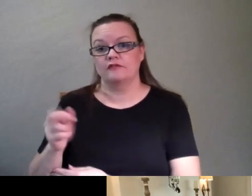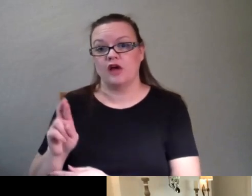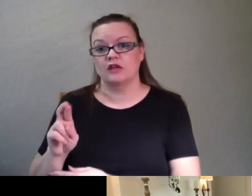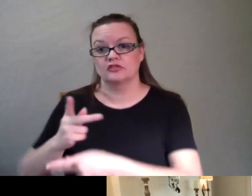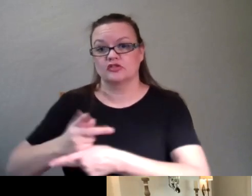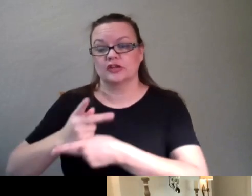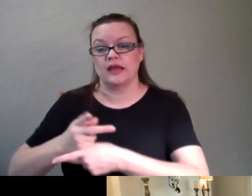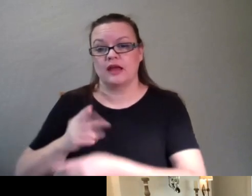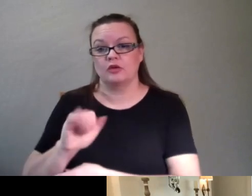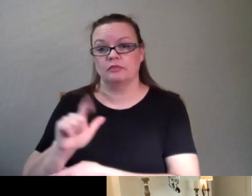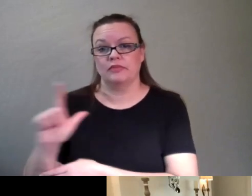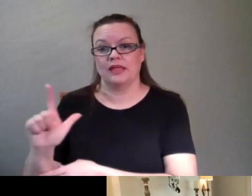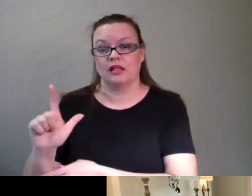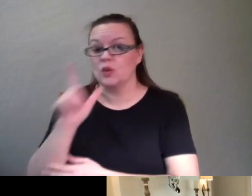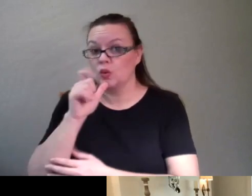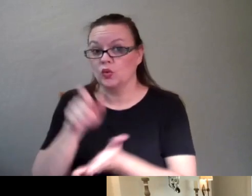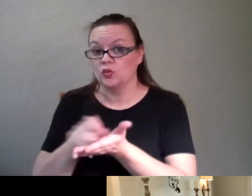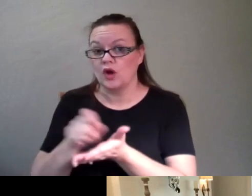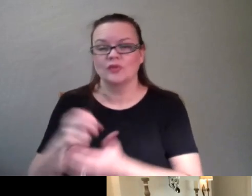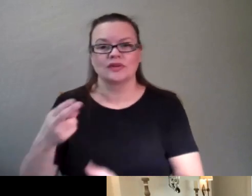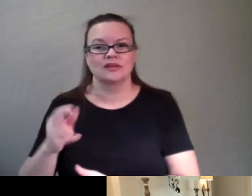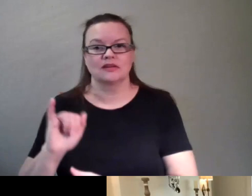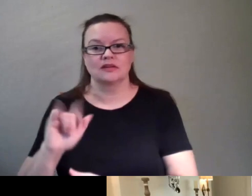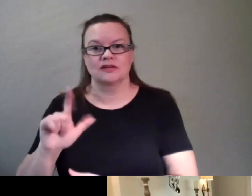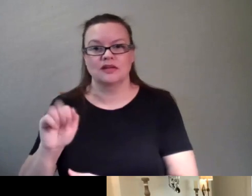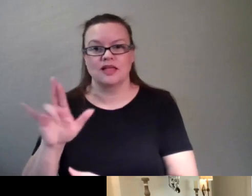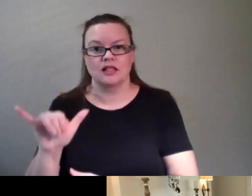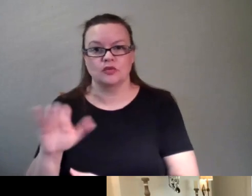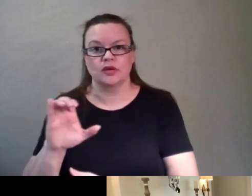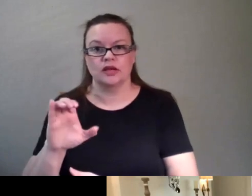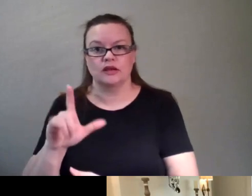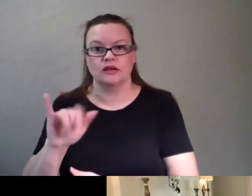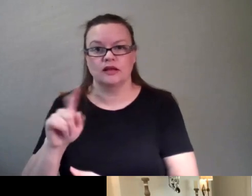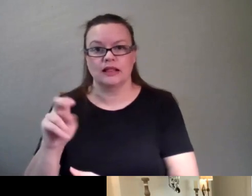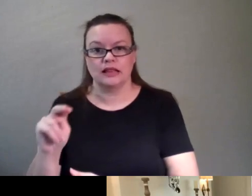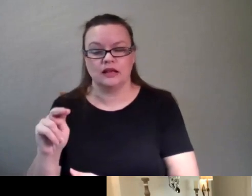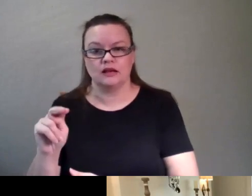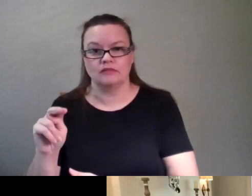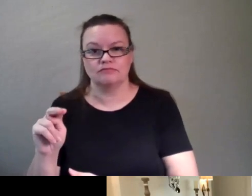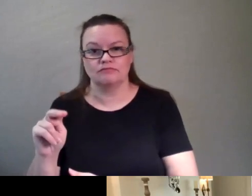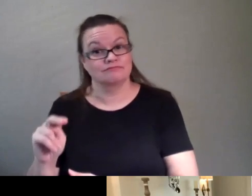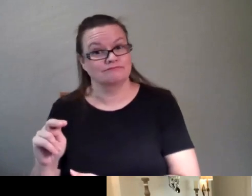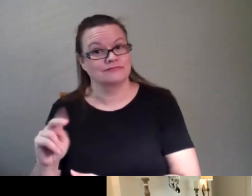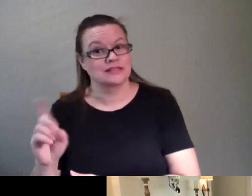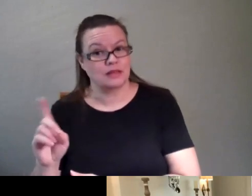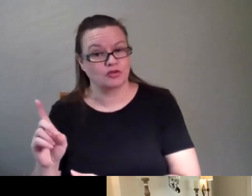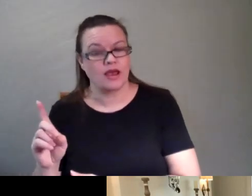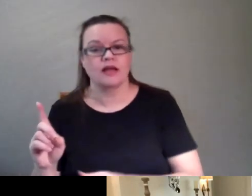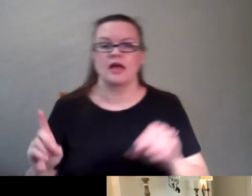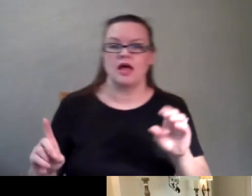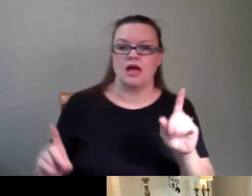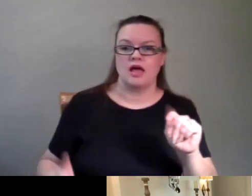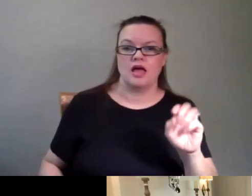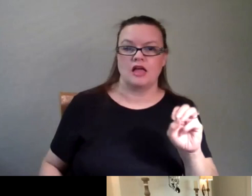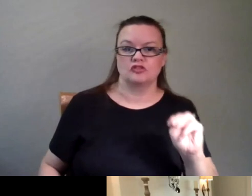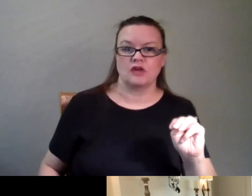bill co-authored by Hillary Clinton and Tom DeLay, a conservative out of Texas, both of whom very,